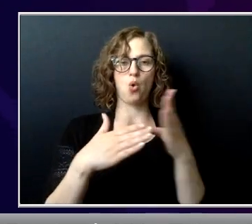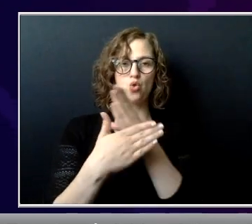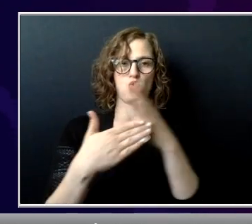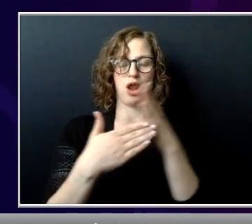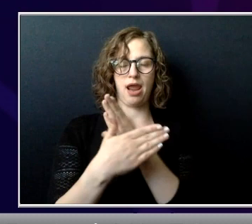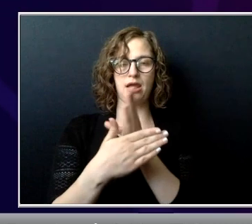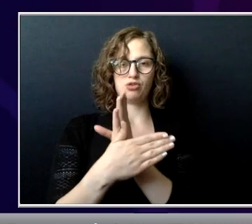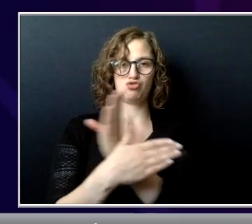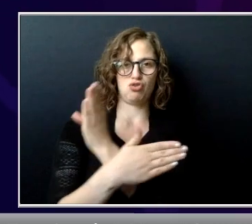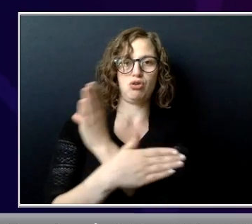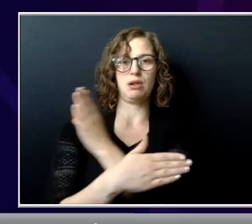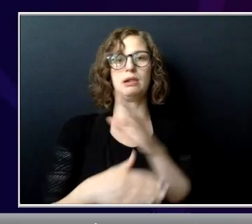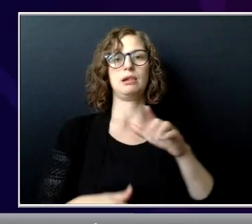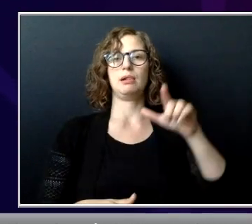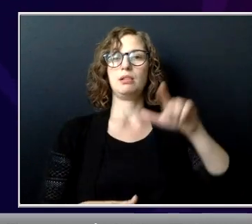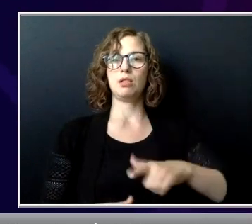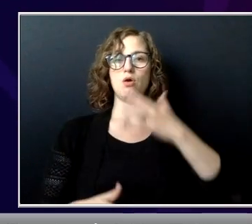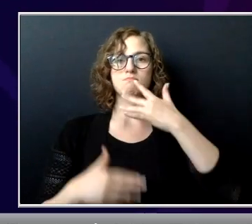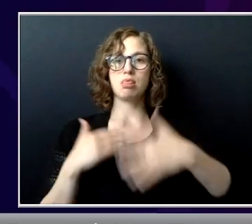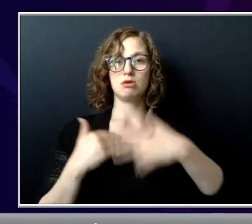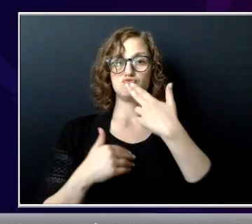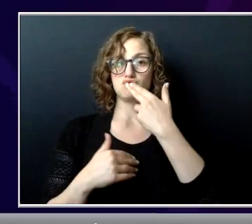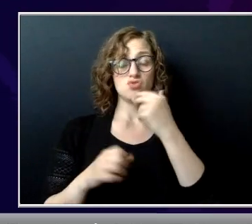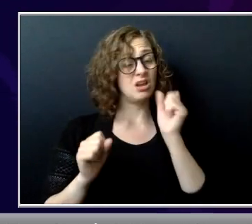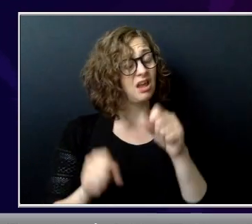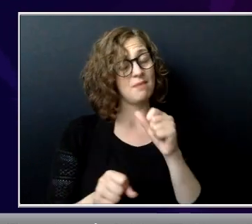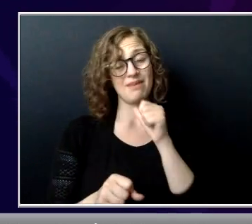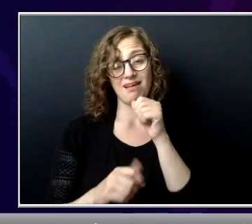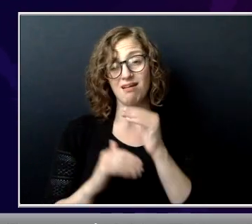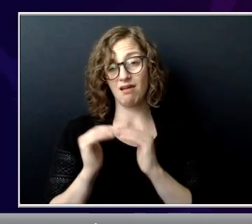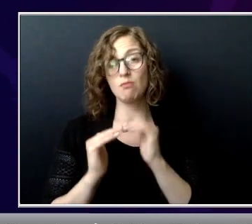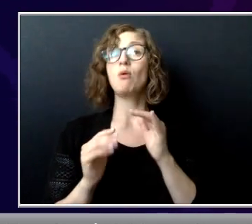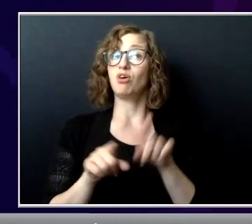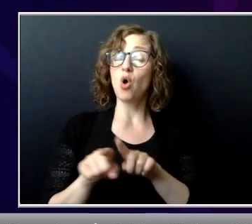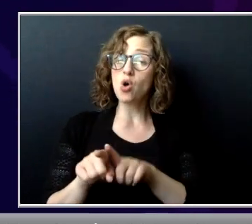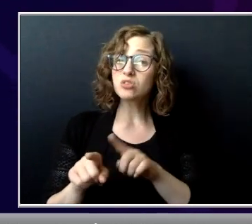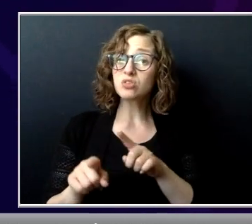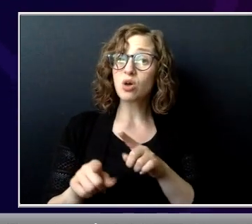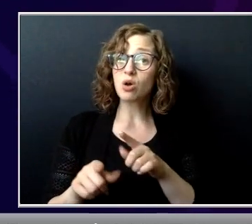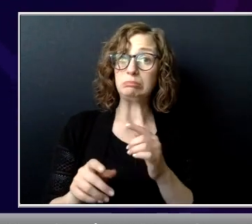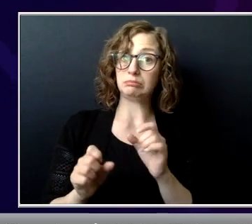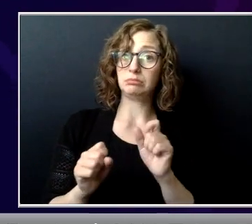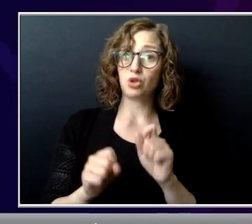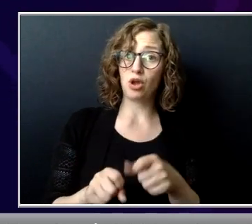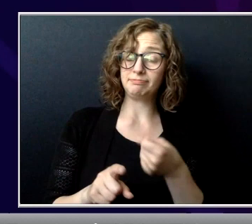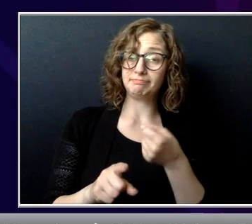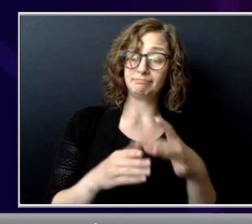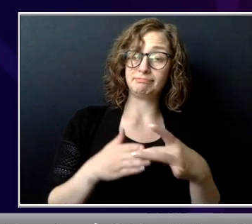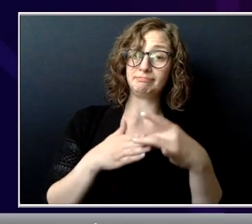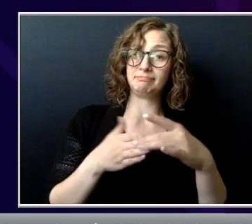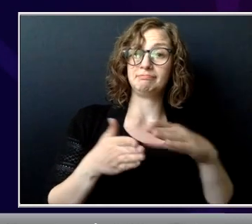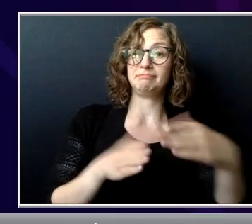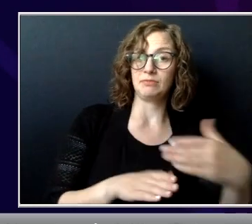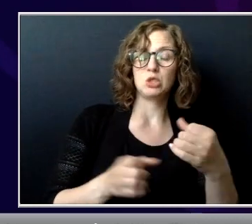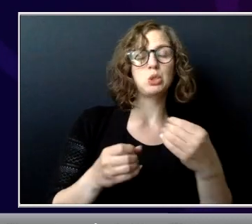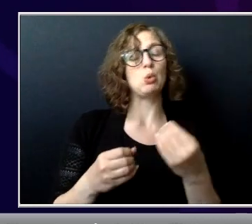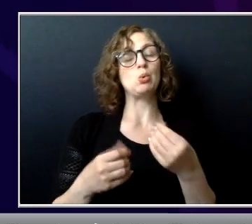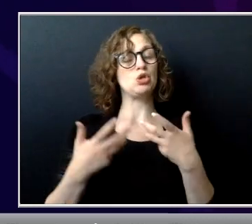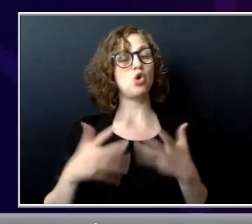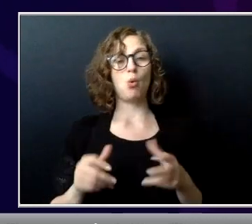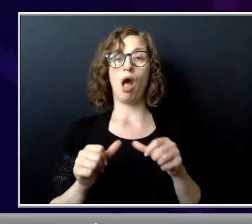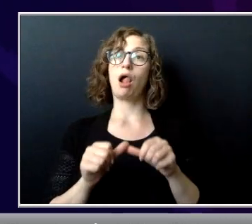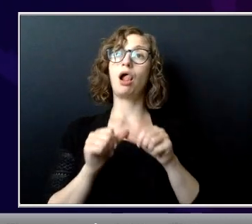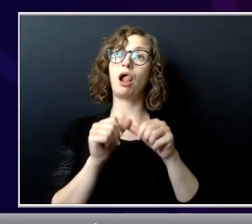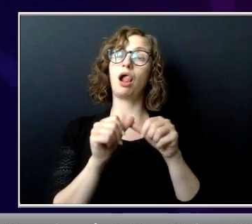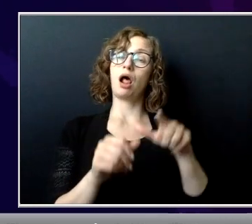can be life-threatening. And so we want to limit or reduce or eliminate the amount of time we spend below the range. And so what we're trying to do is optimize